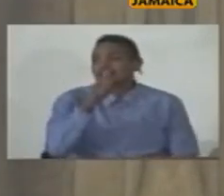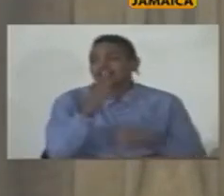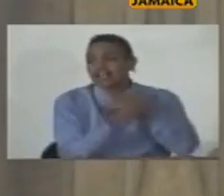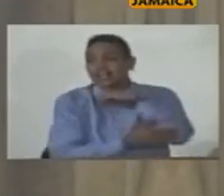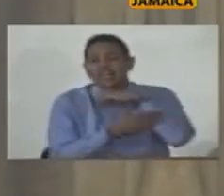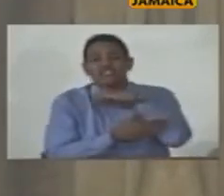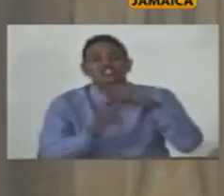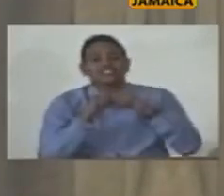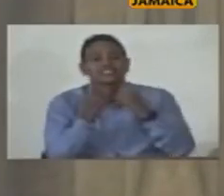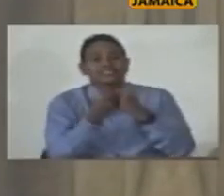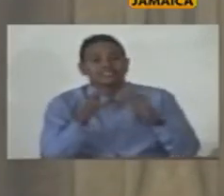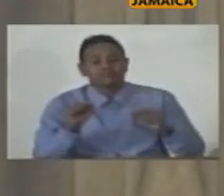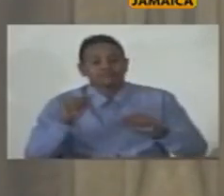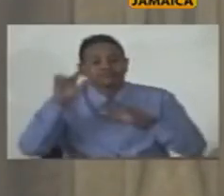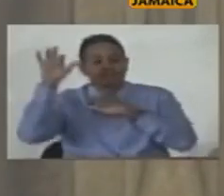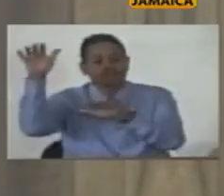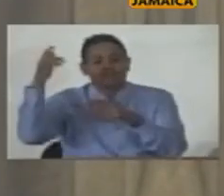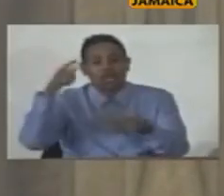team.